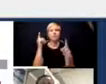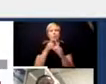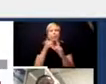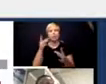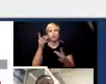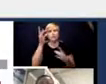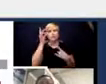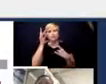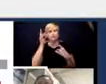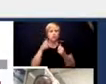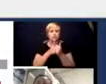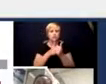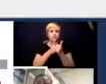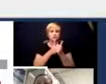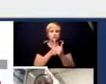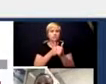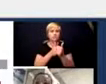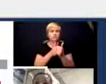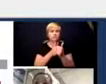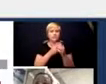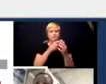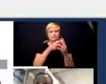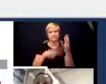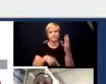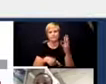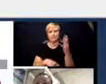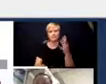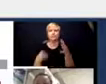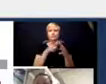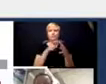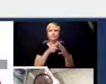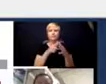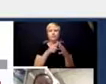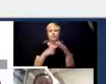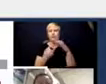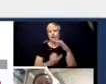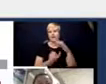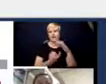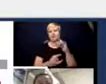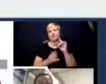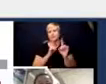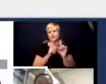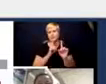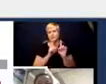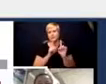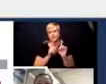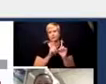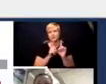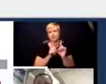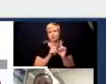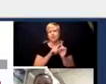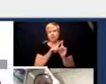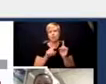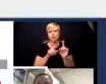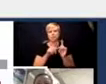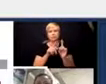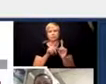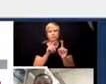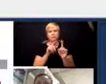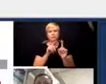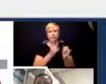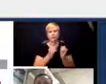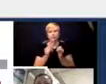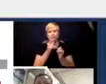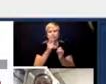tracing fall into these four domains where first we isolate and interview those individuals who are COVID-positive and probable